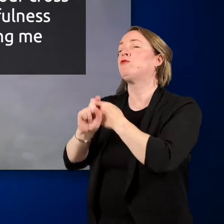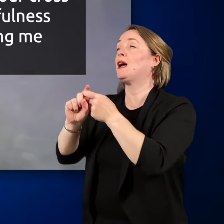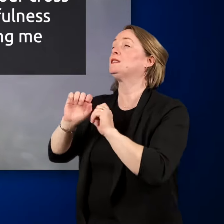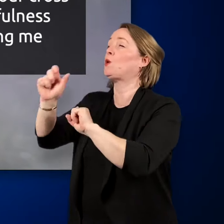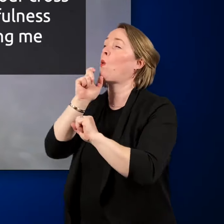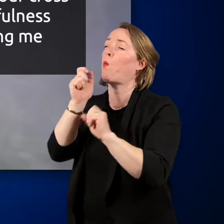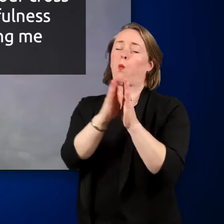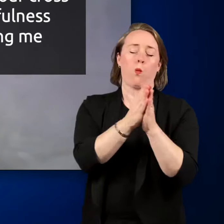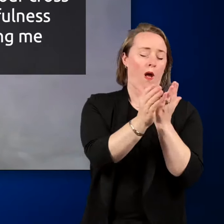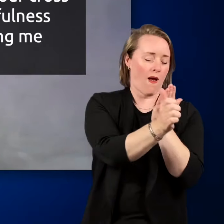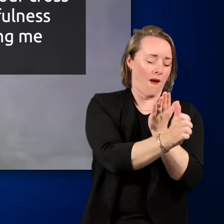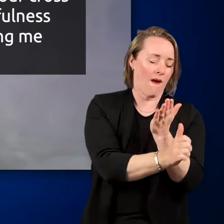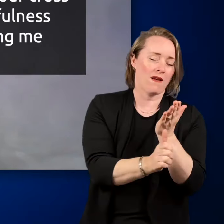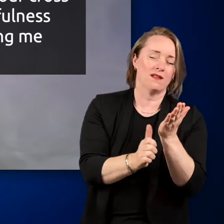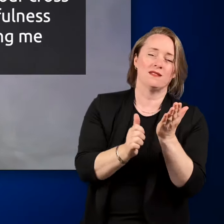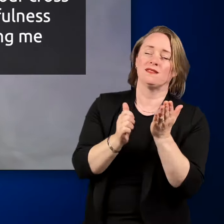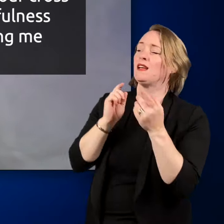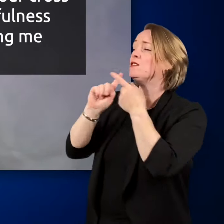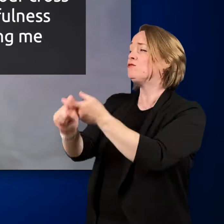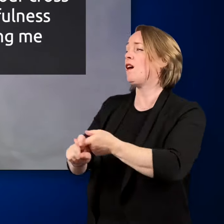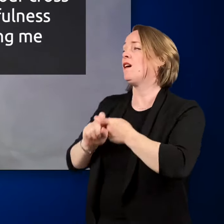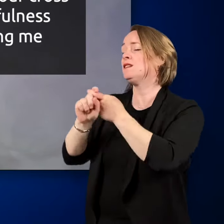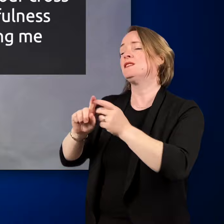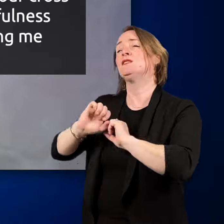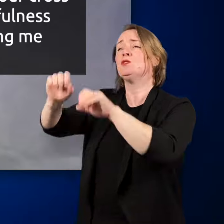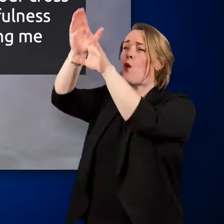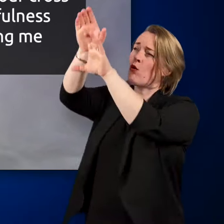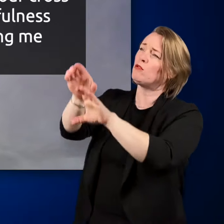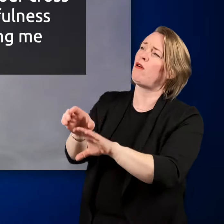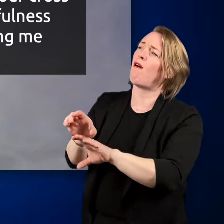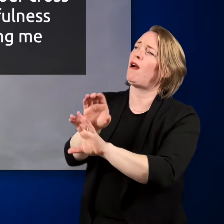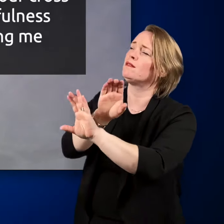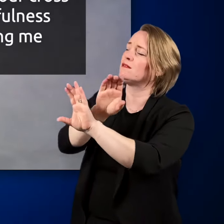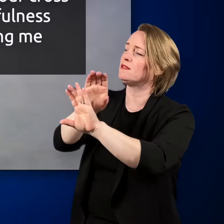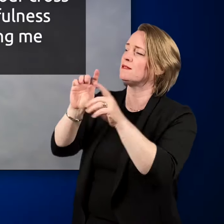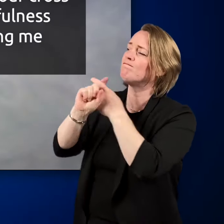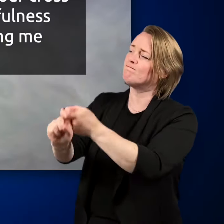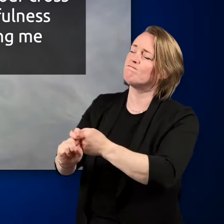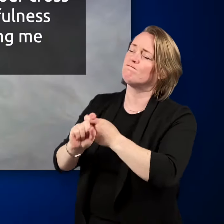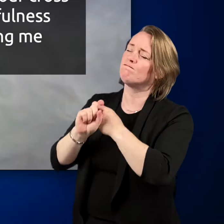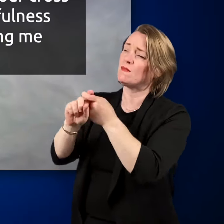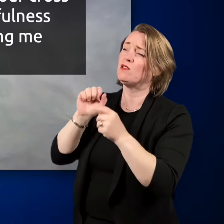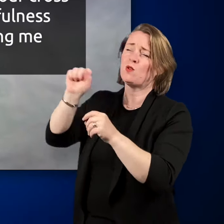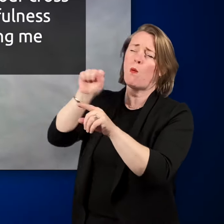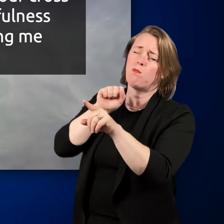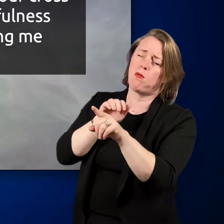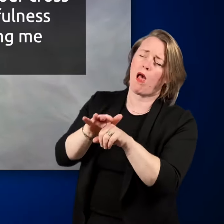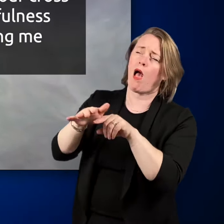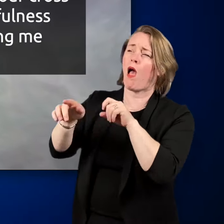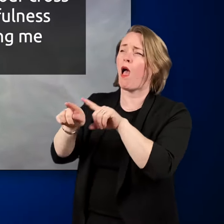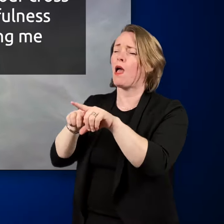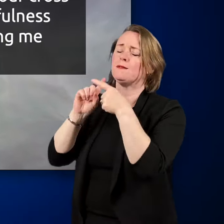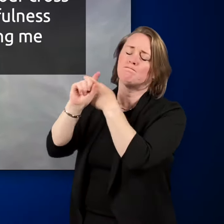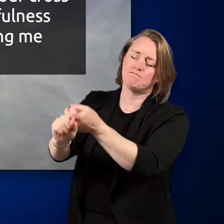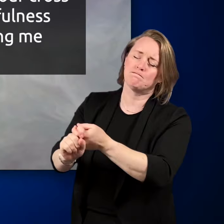Trusting in your word, trusting in your cross, trusting in